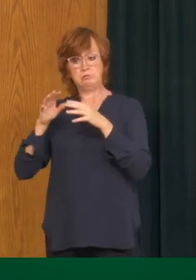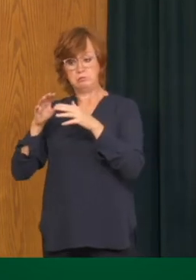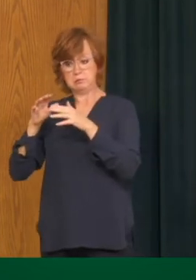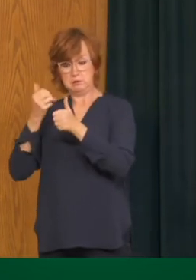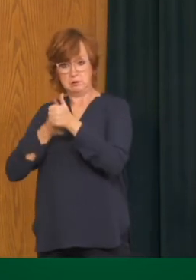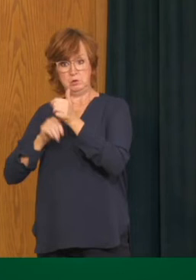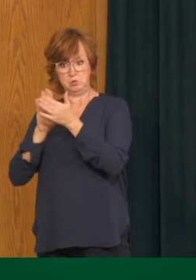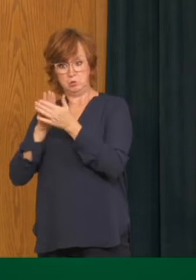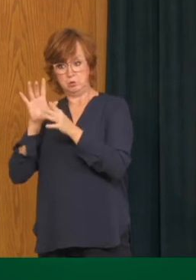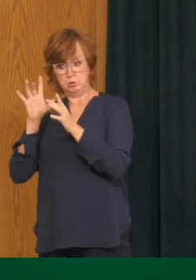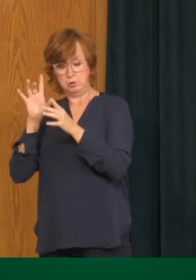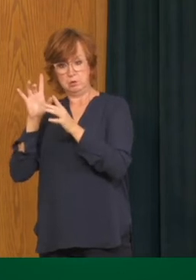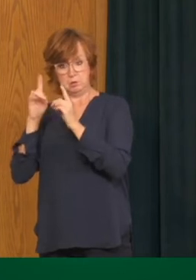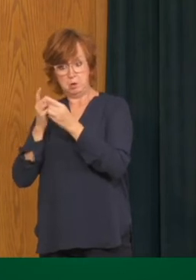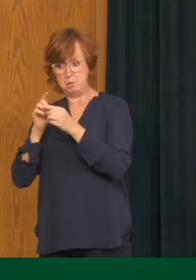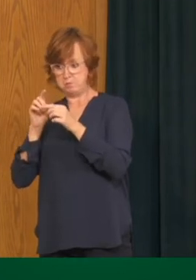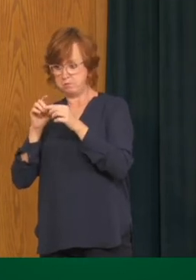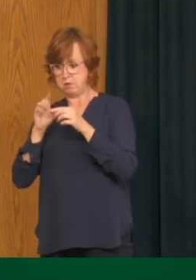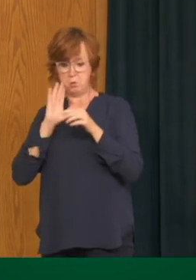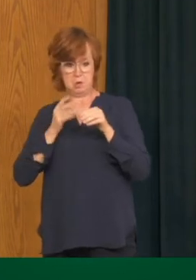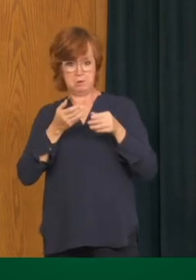layers. One